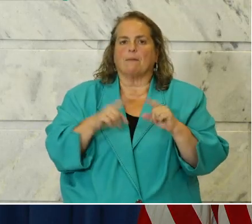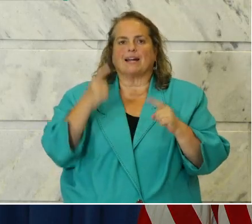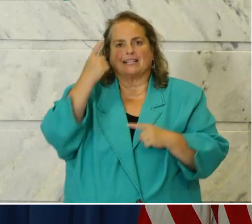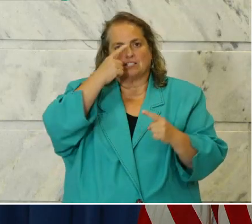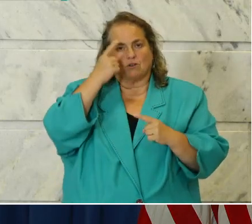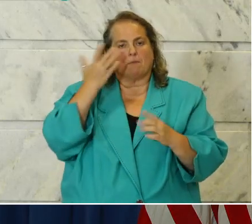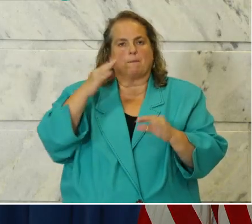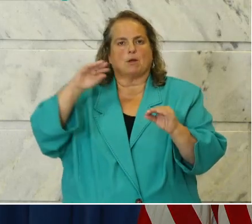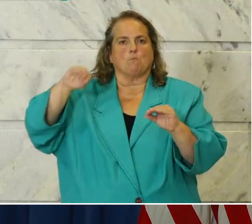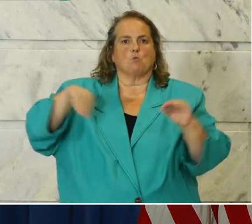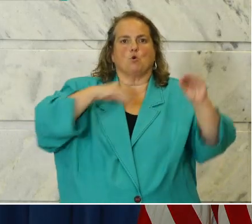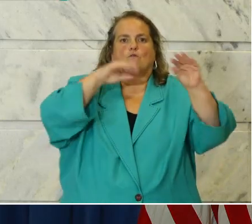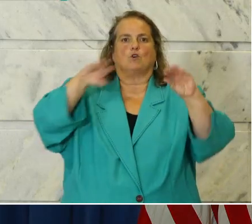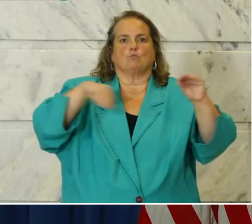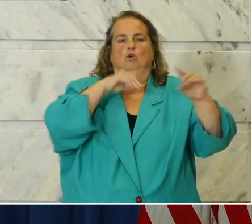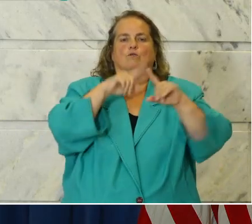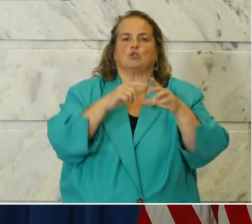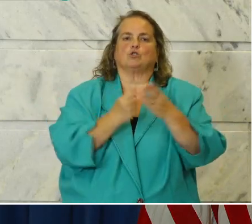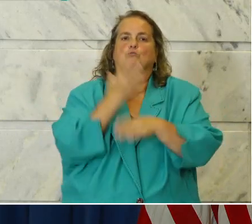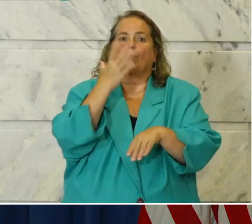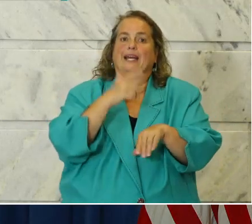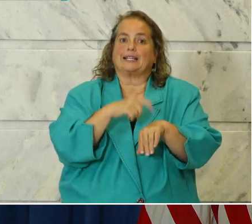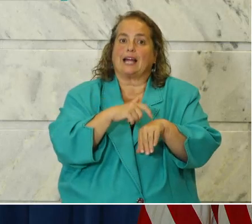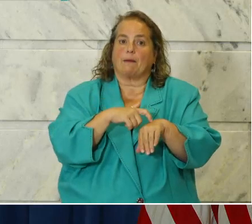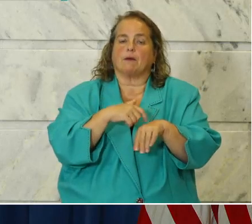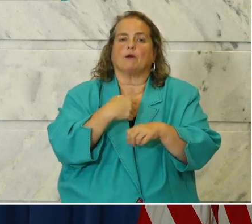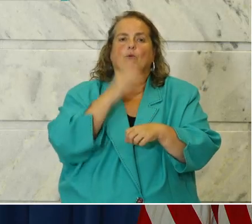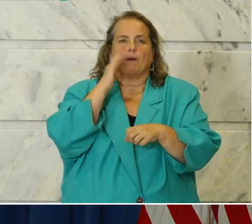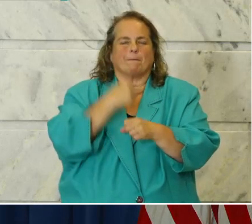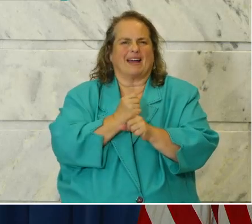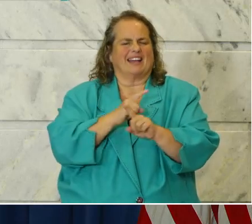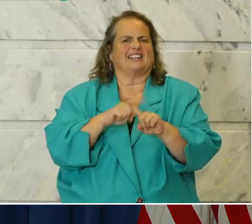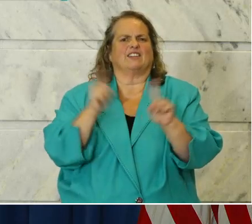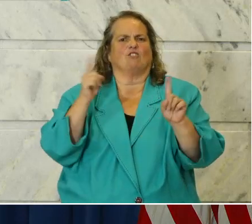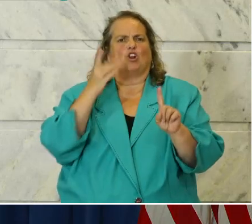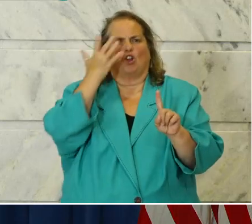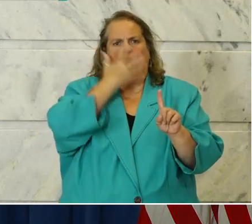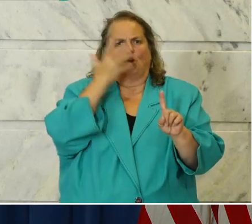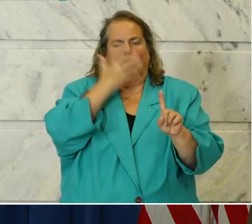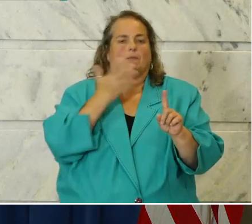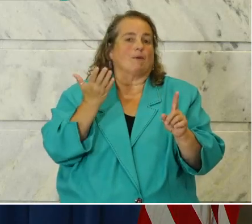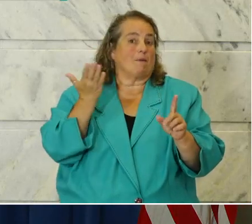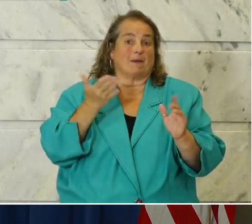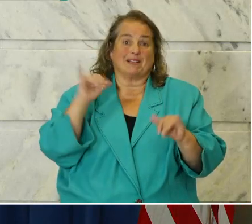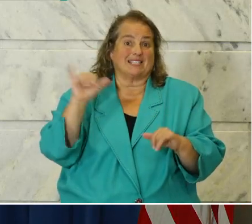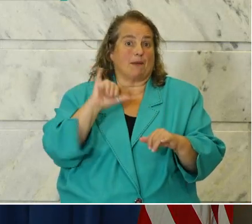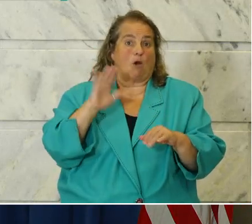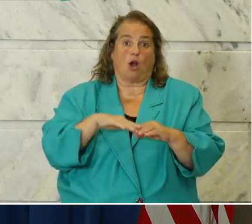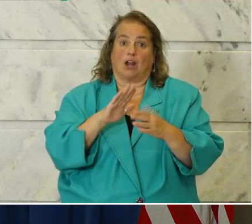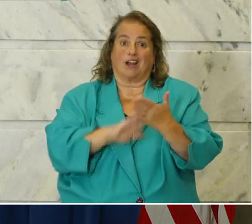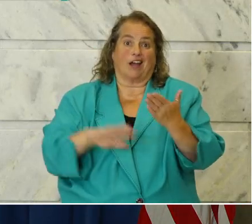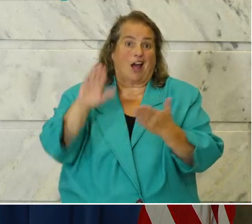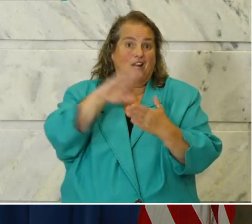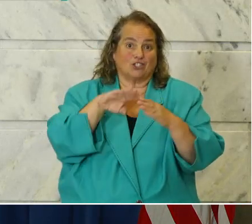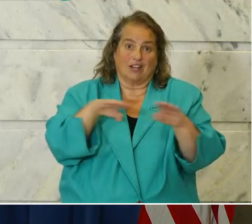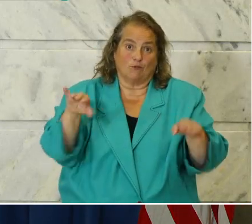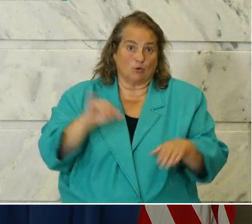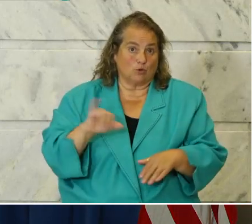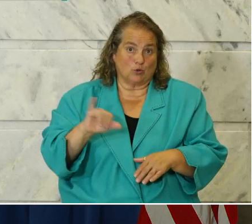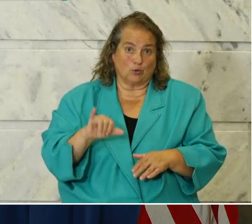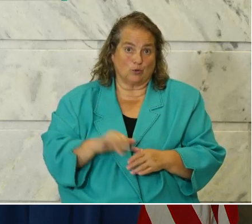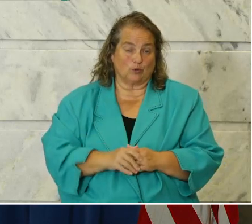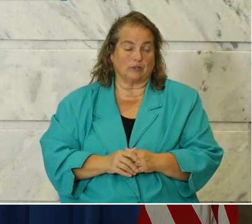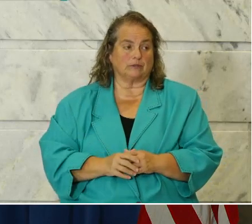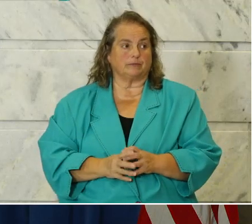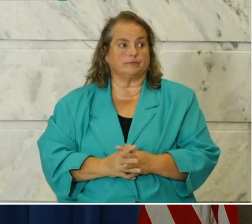spring. That creates some differences, but we may see that on the college level too. Chris. I met with the owner of the Great